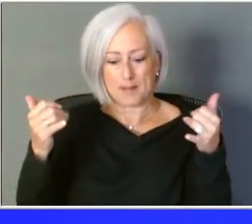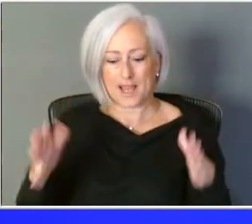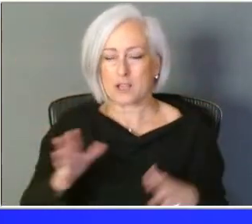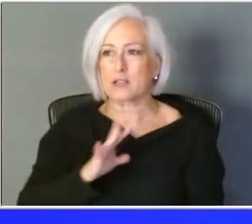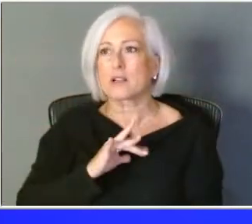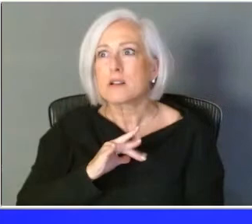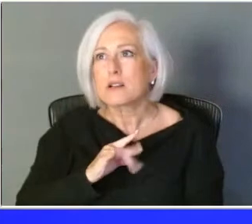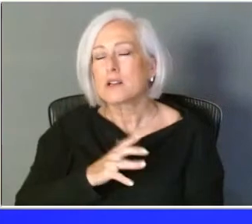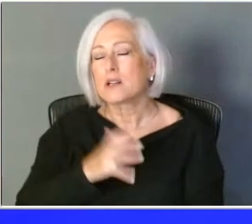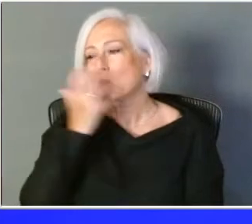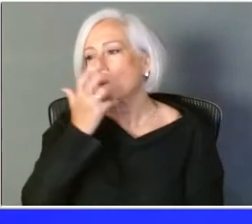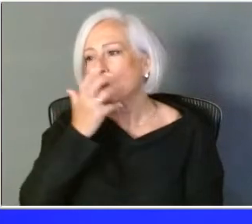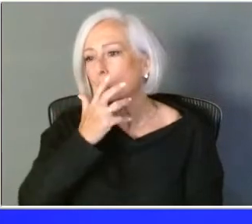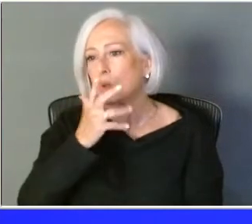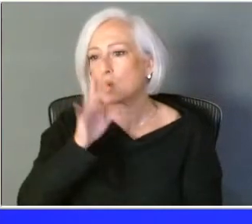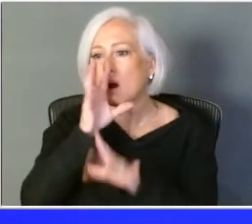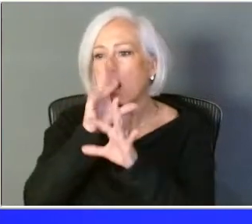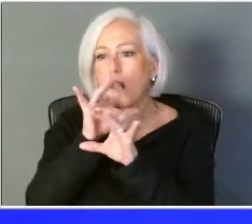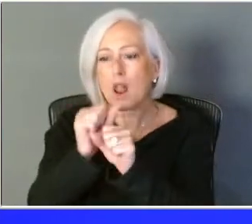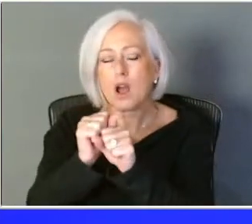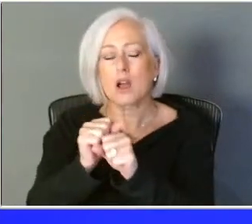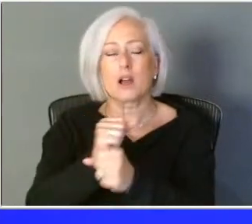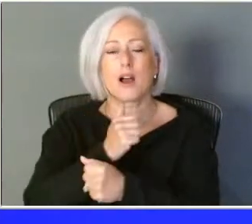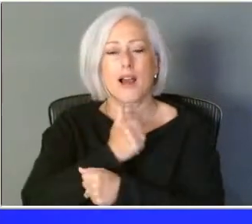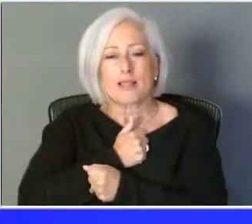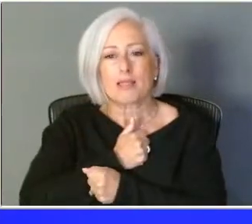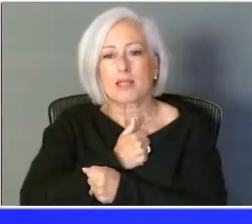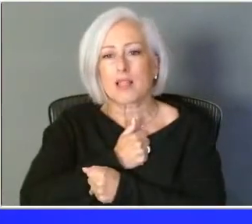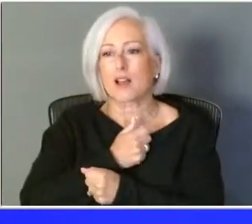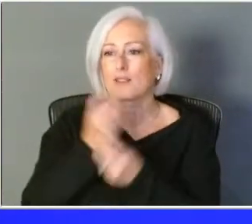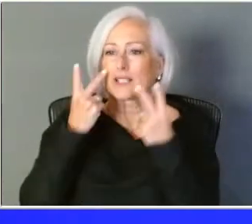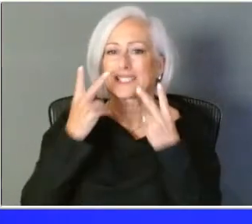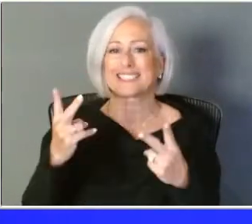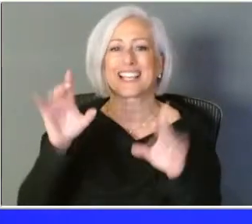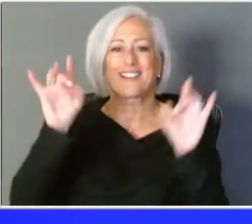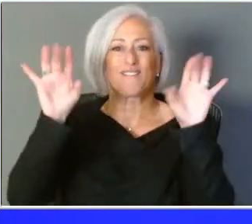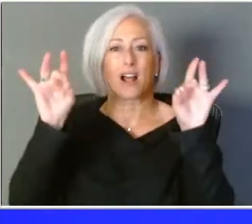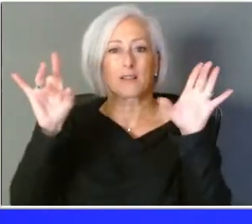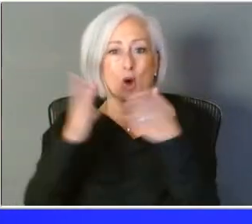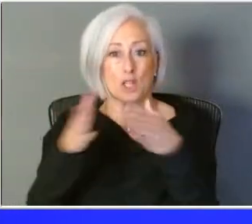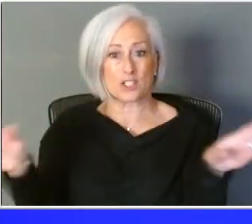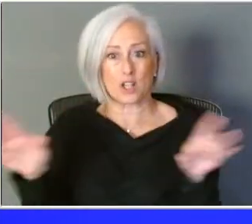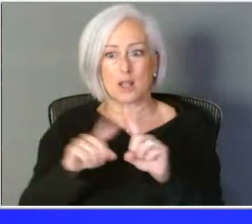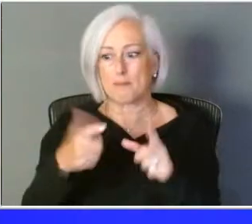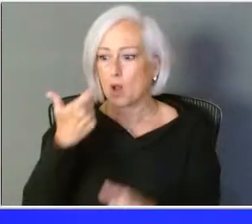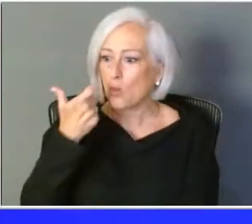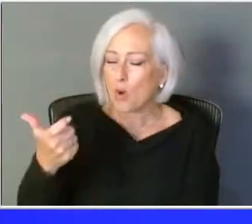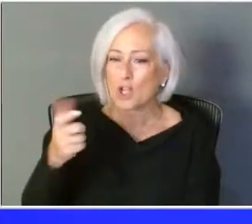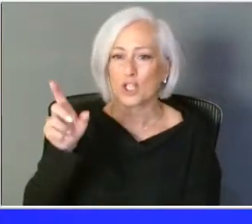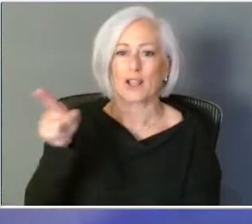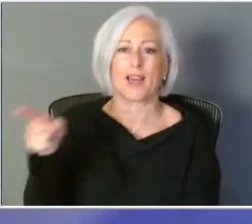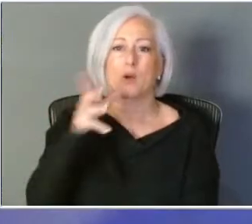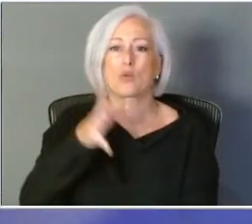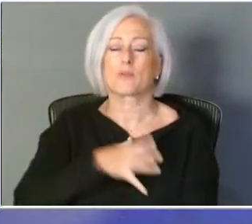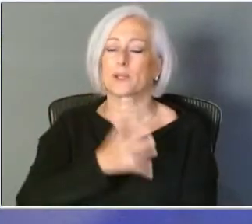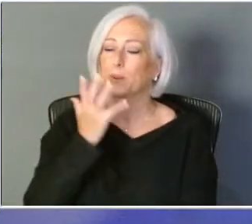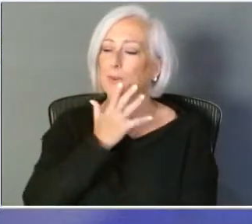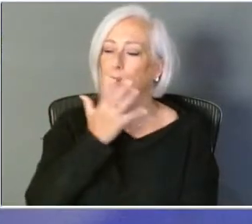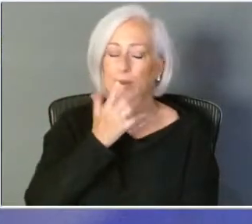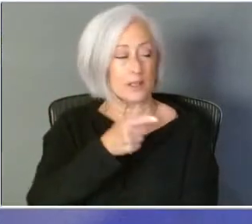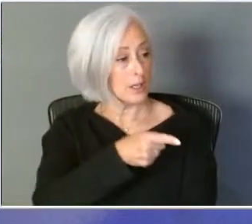resilient, all of that. I loved sand volleyball in general, but watching her was something special. Do you follow any other female